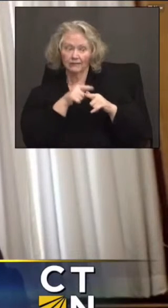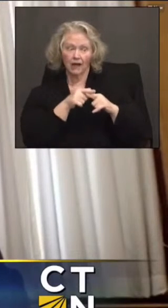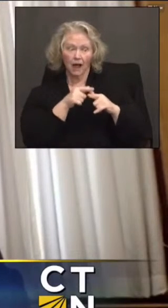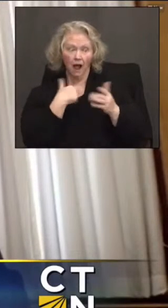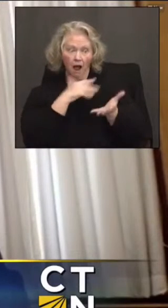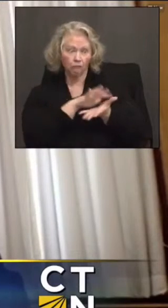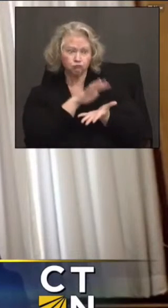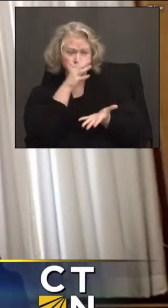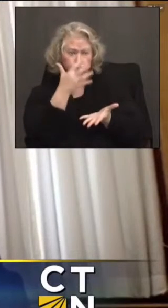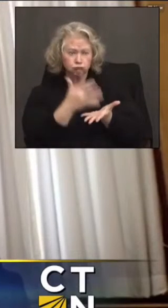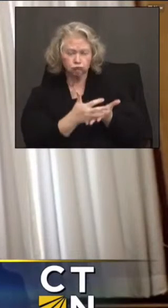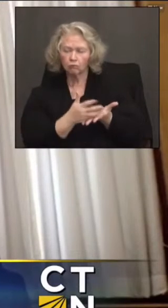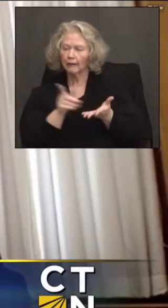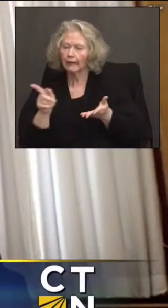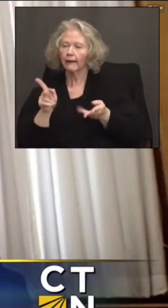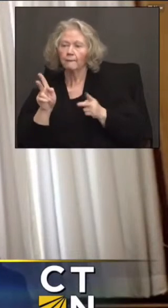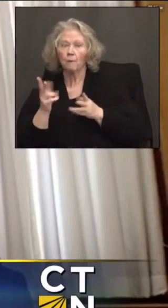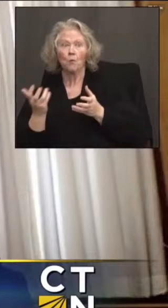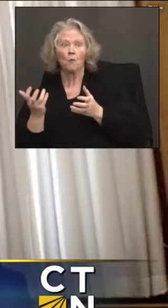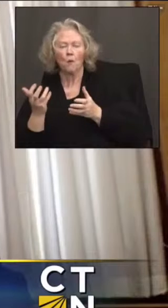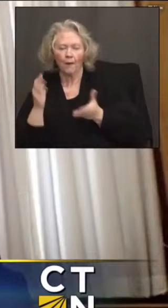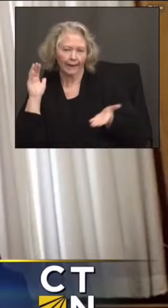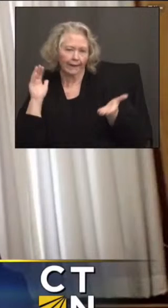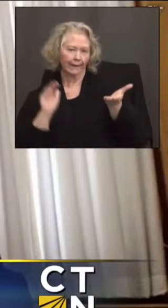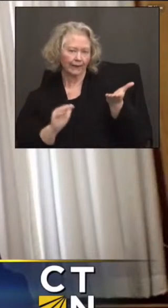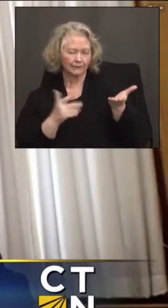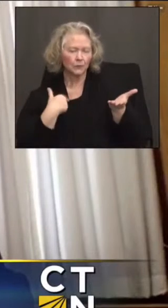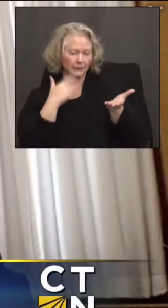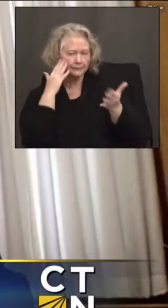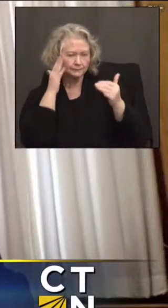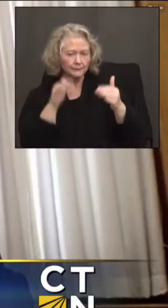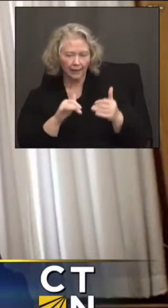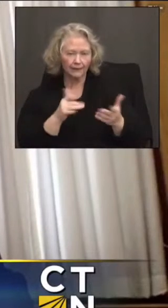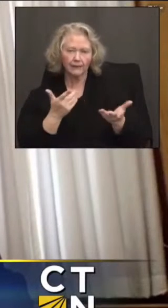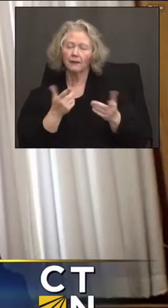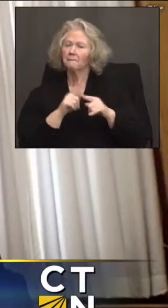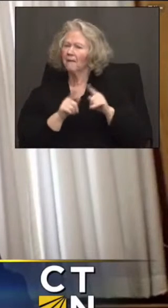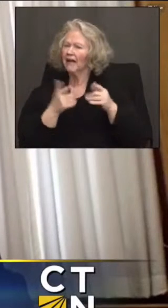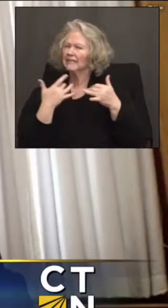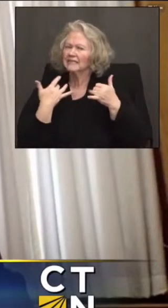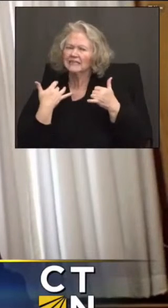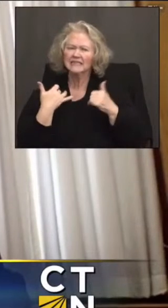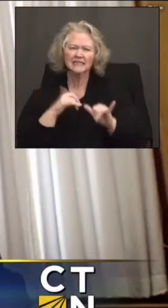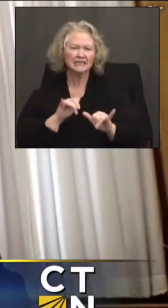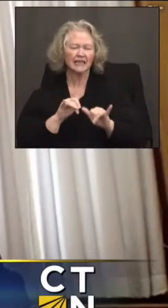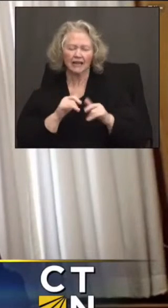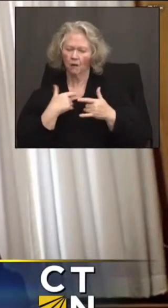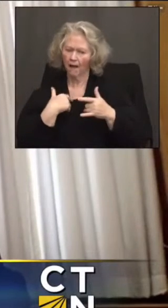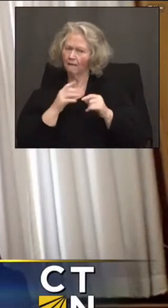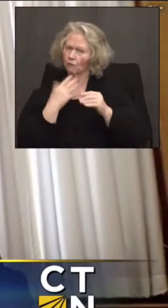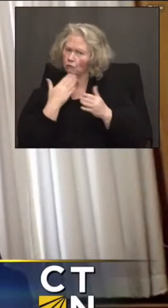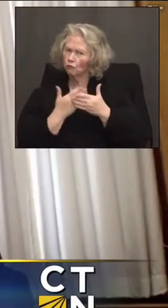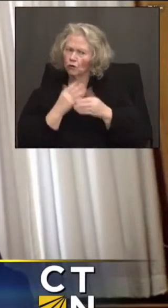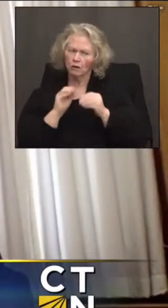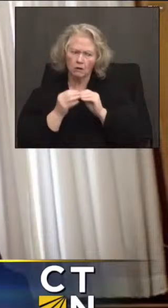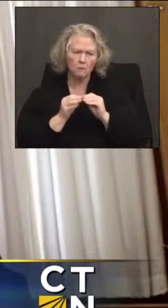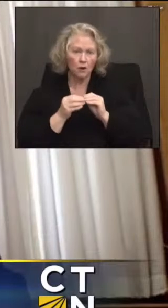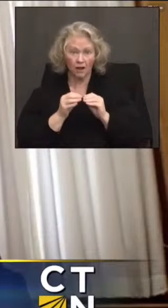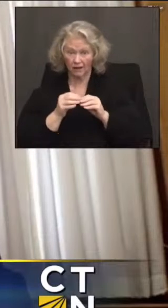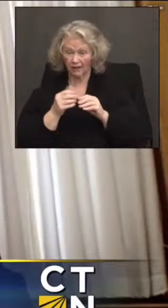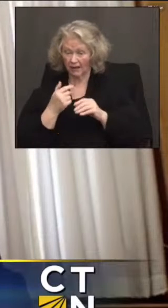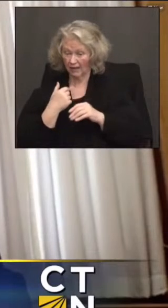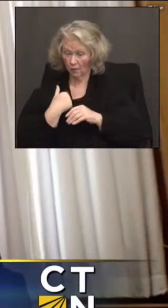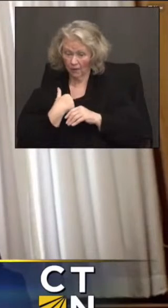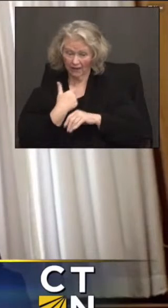demand. And here we are. That said, we still have great momentum in our vaccine program. We vaccinated over